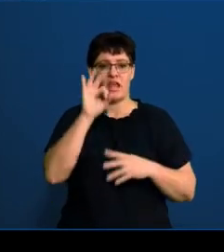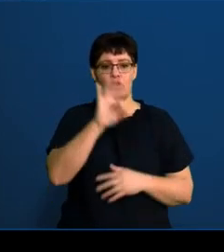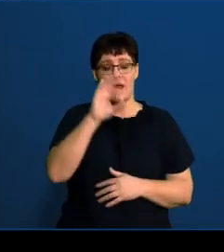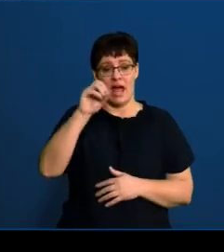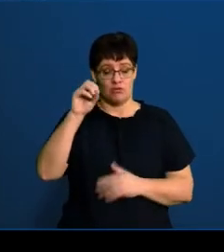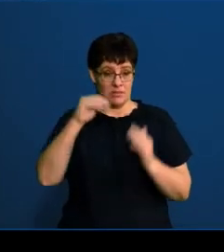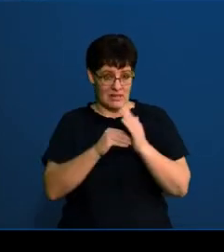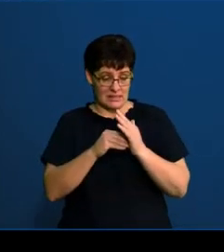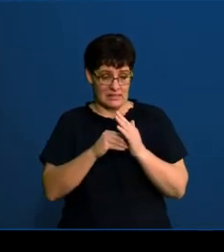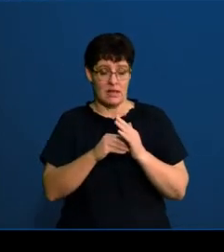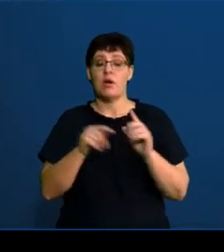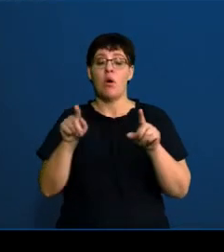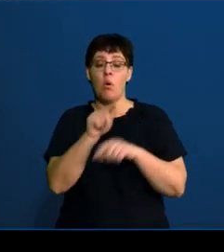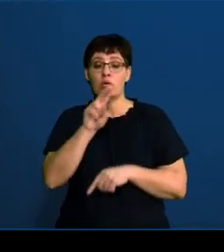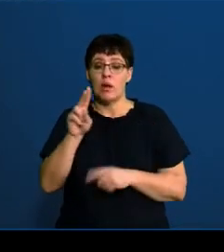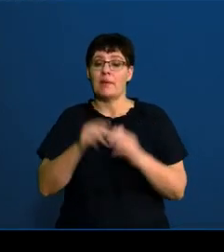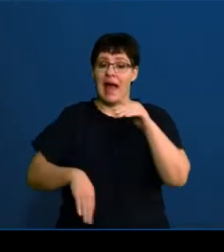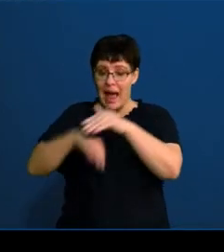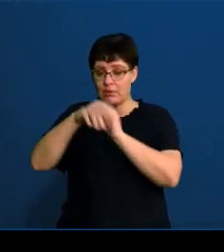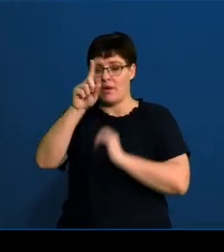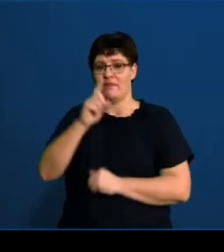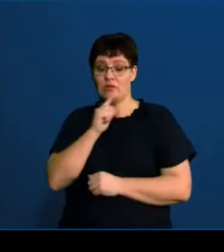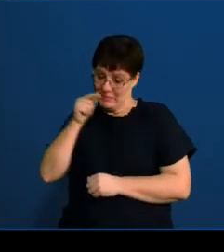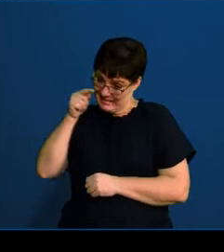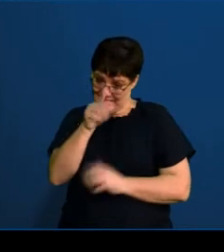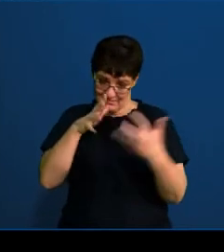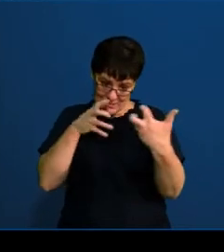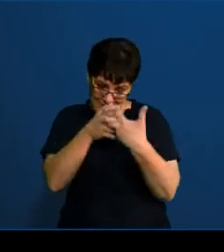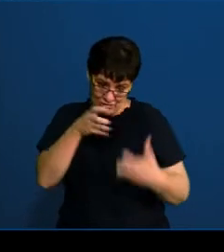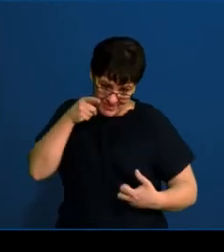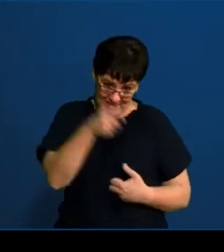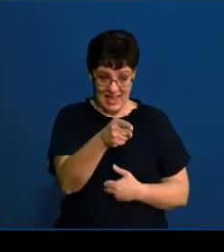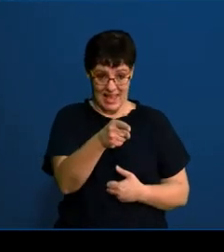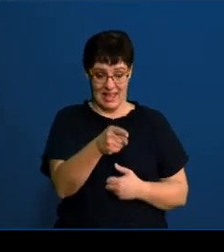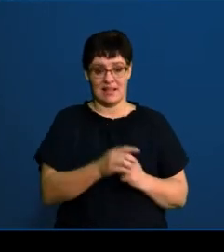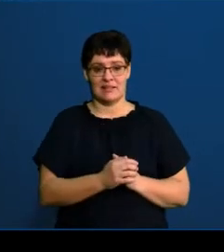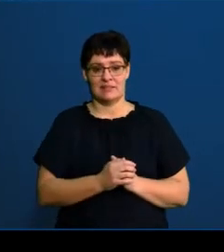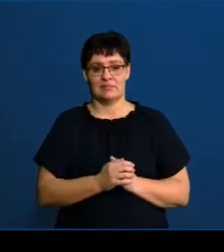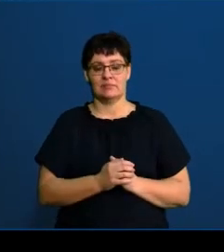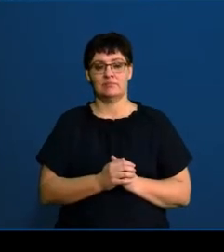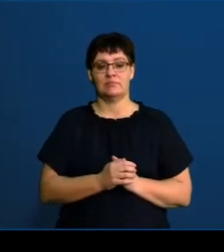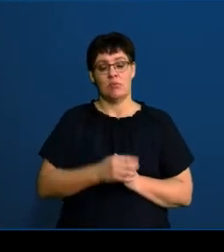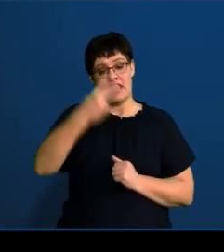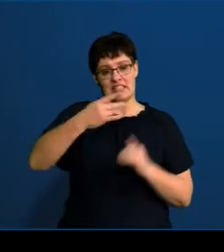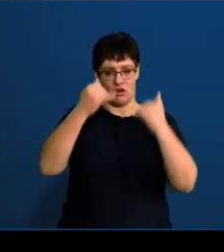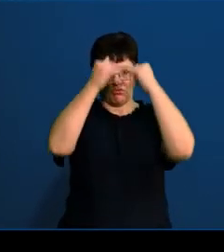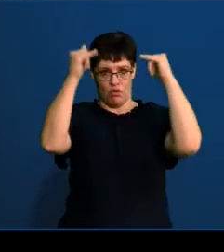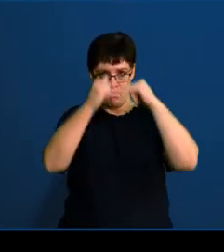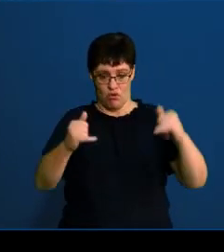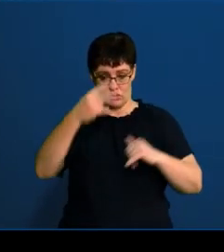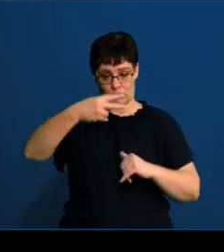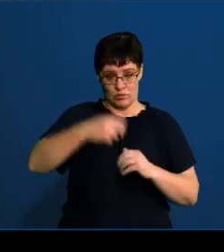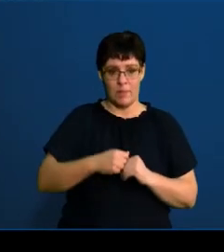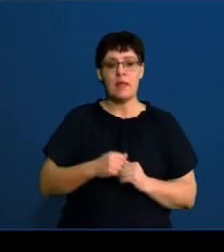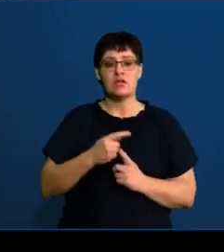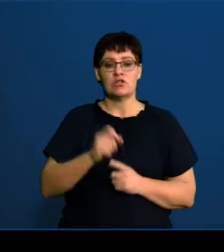it is, and up to 1,000. So this is where I'm fitting. I'm fitting in the second row. And so my answer is